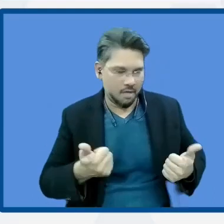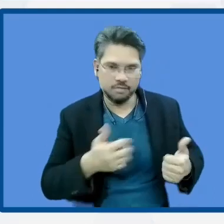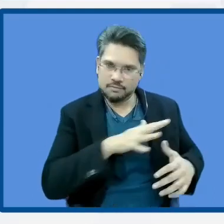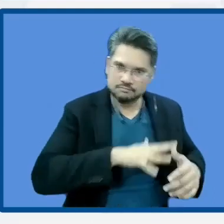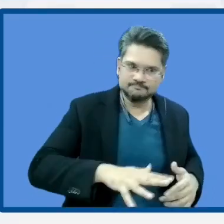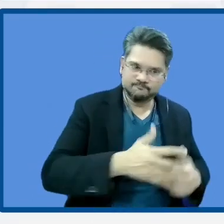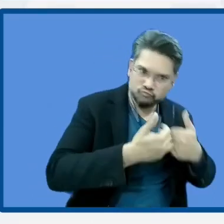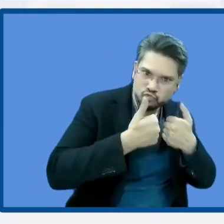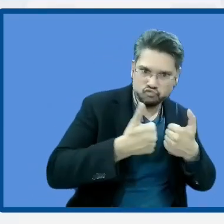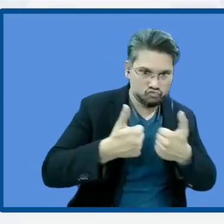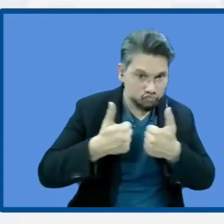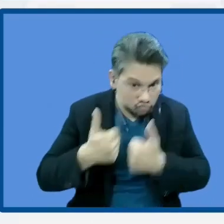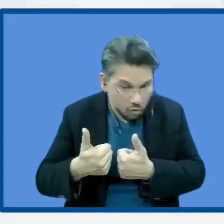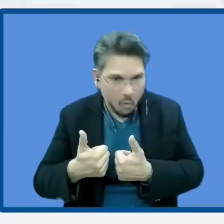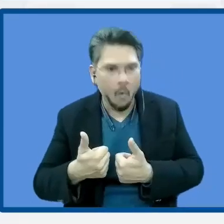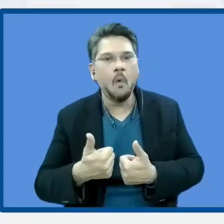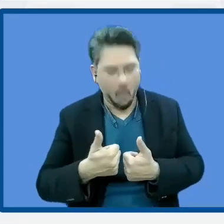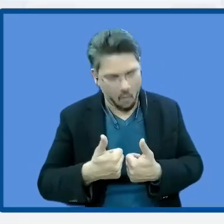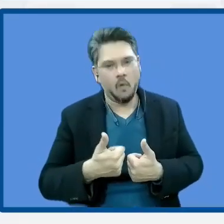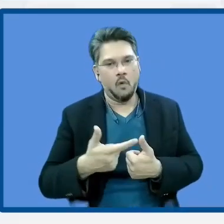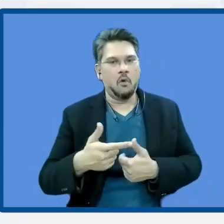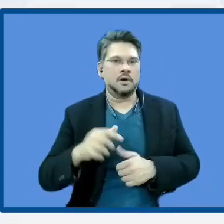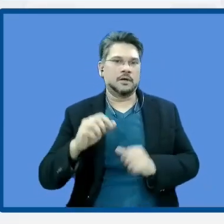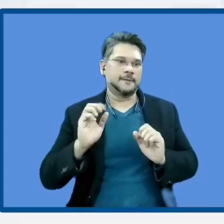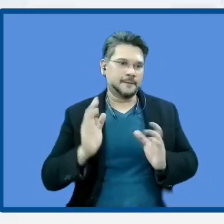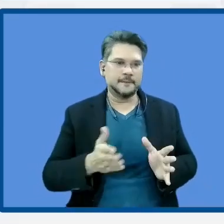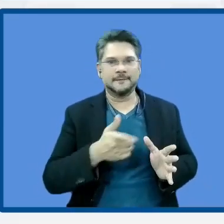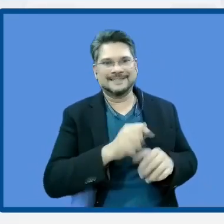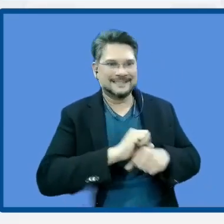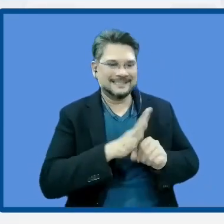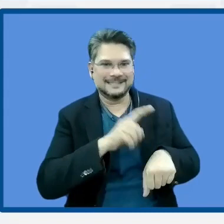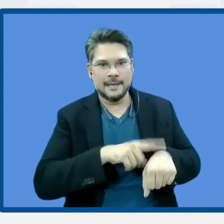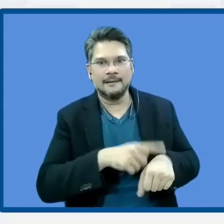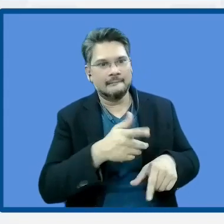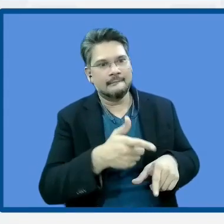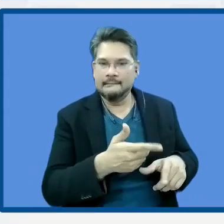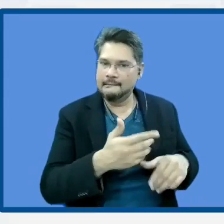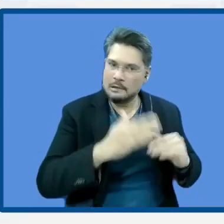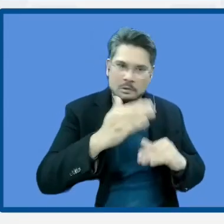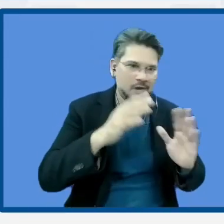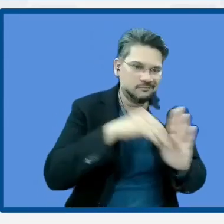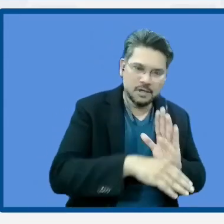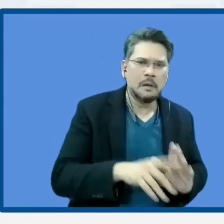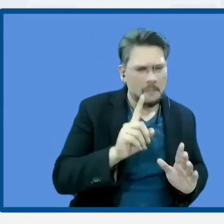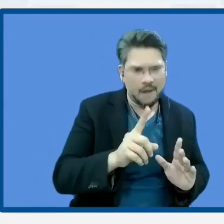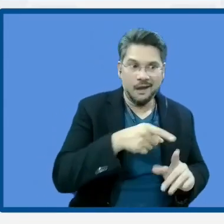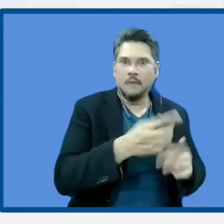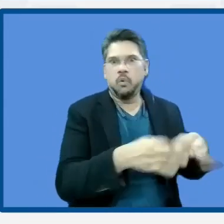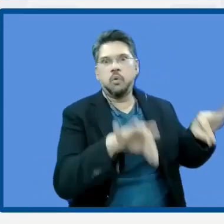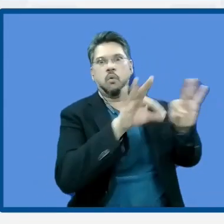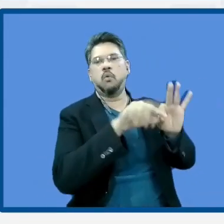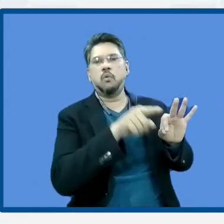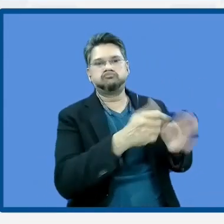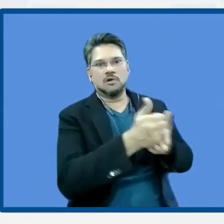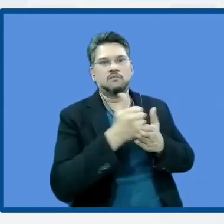were best going through the pandemic. Of course, there were other factors, but that was an important one. Now